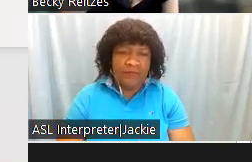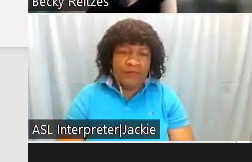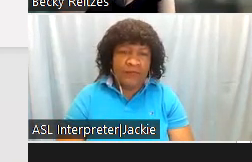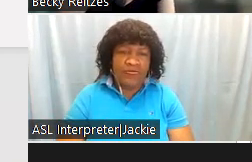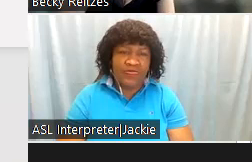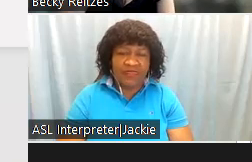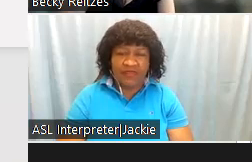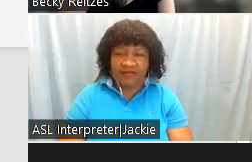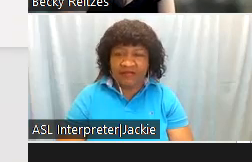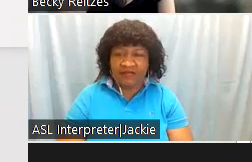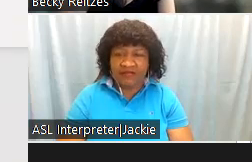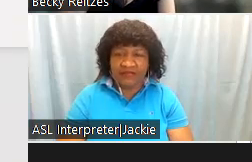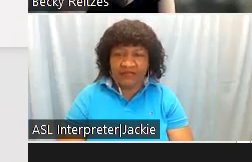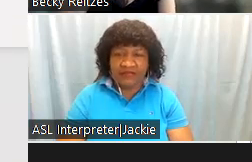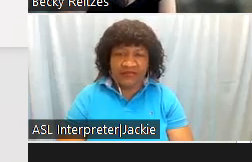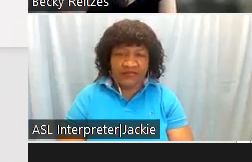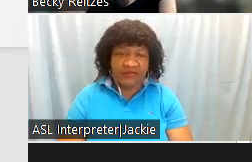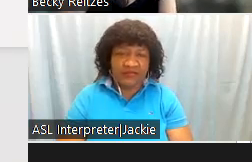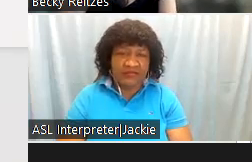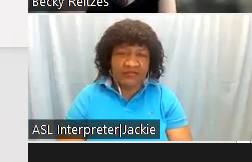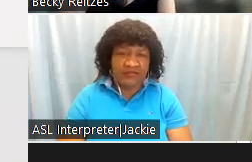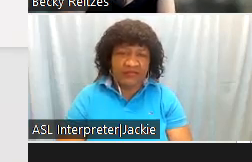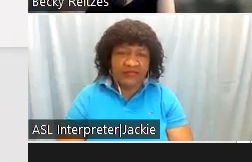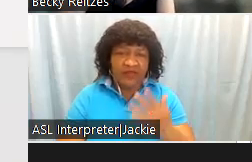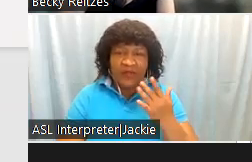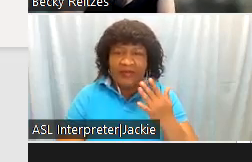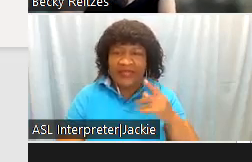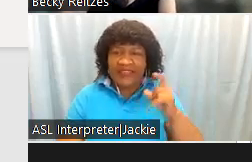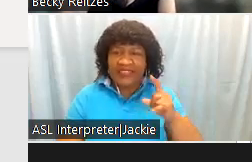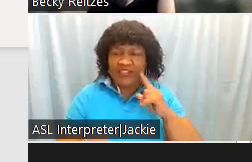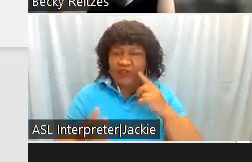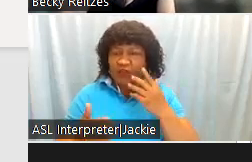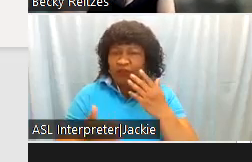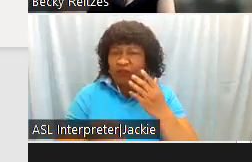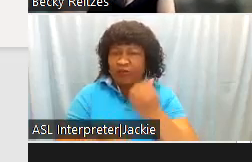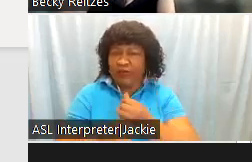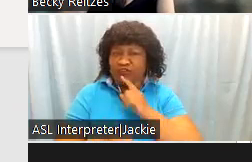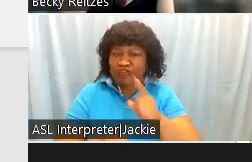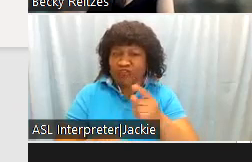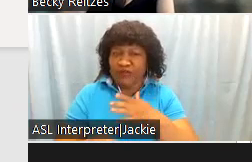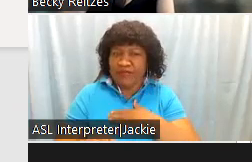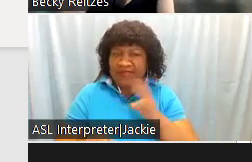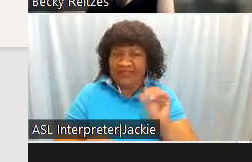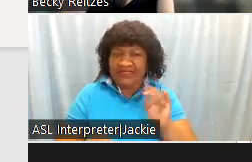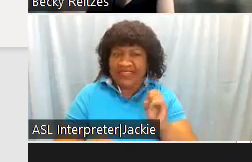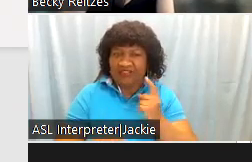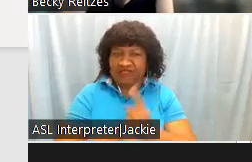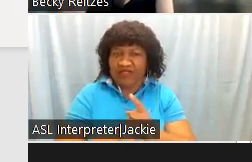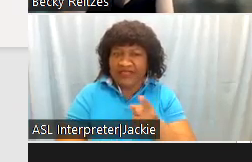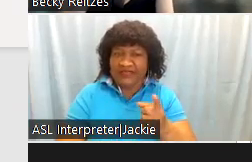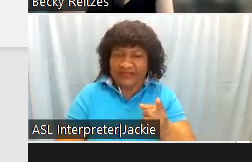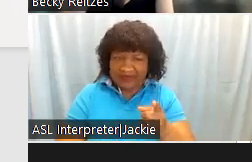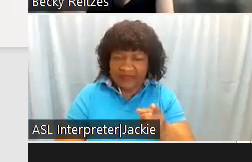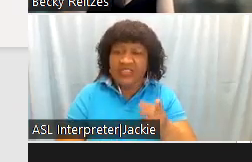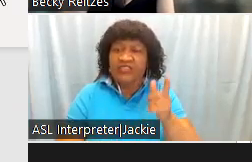I want to ask if I want to verify my own site. Yes, I do. So I'm